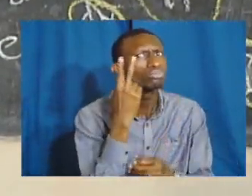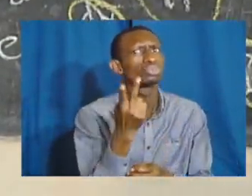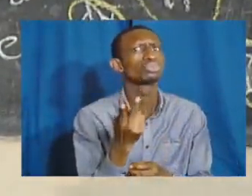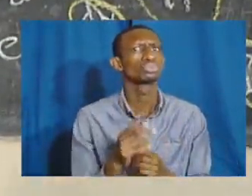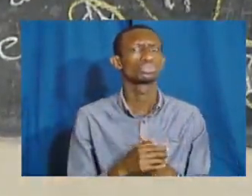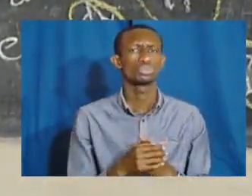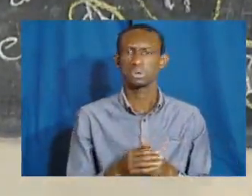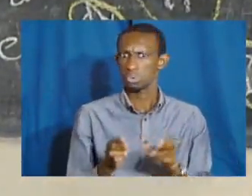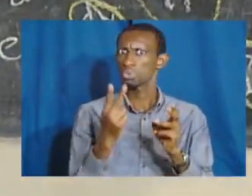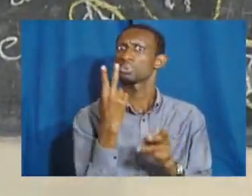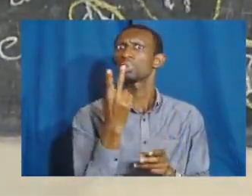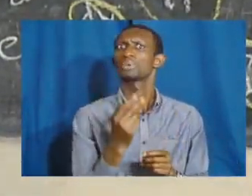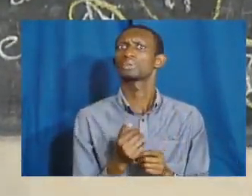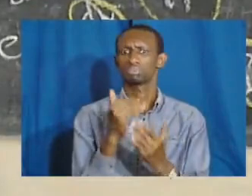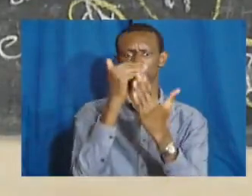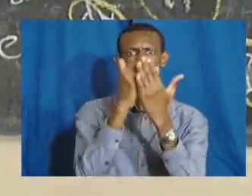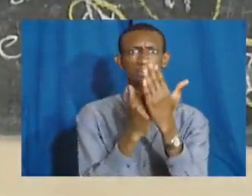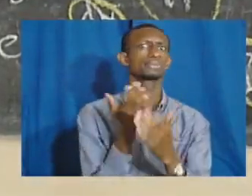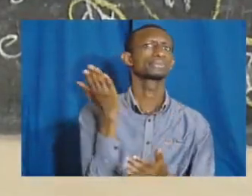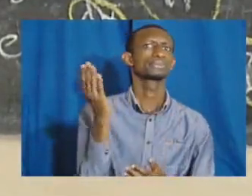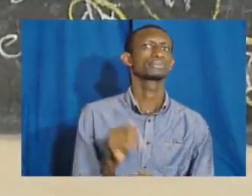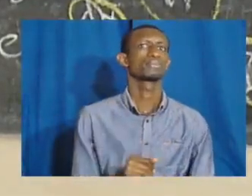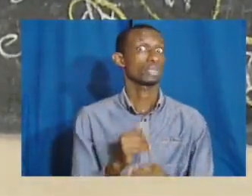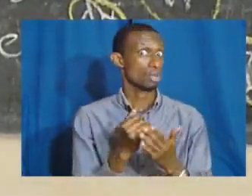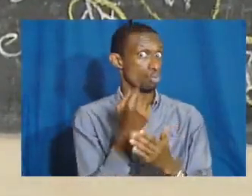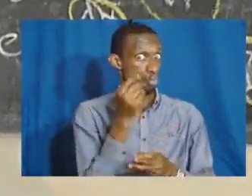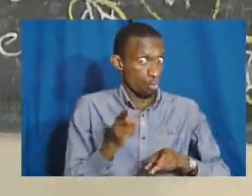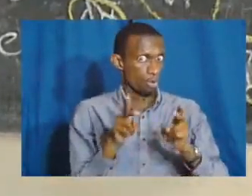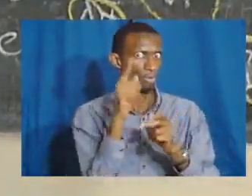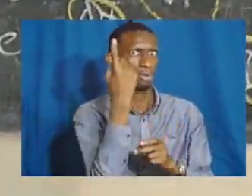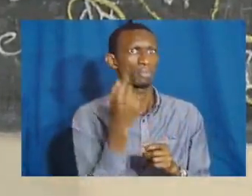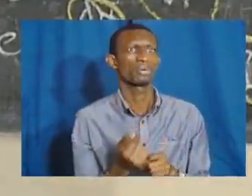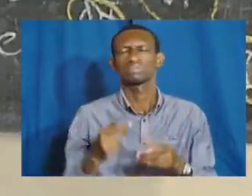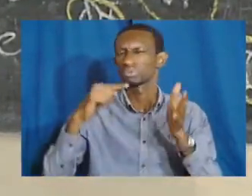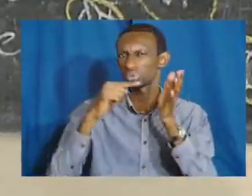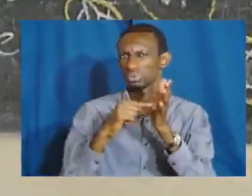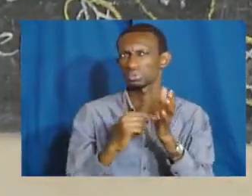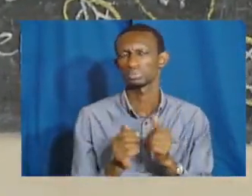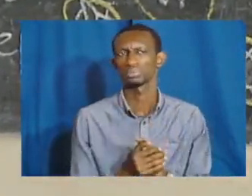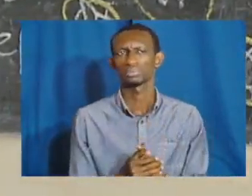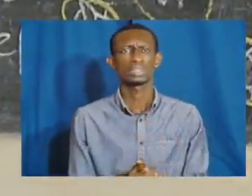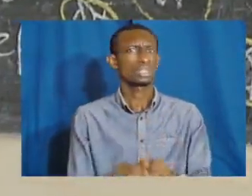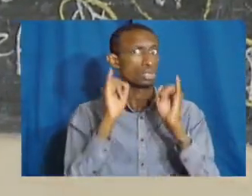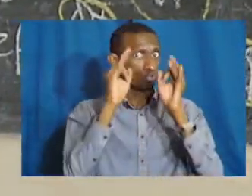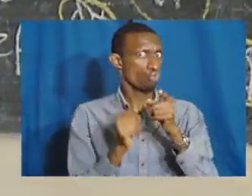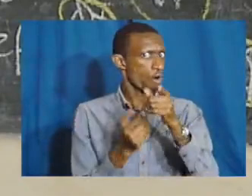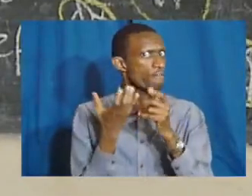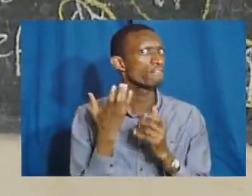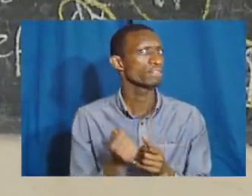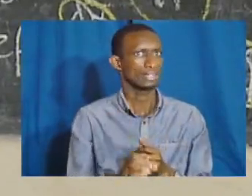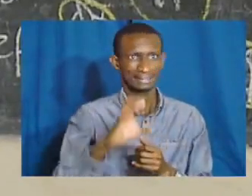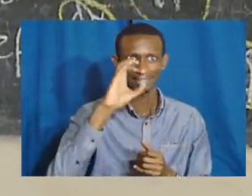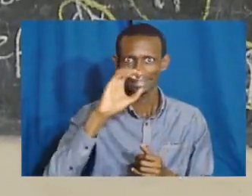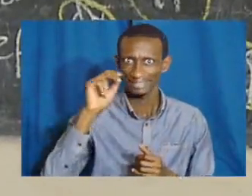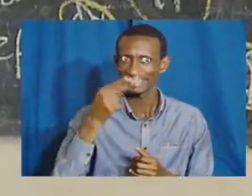we can use to classify this. One, we said, for example, if you have